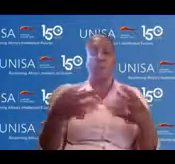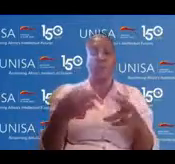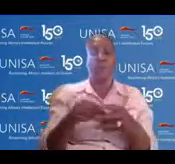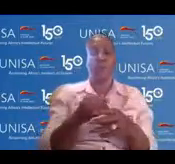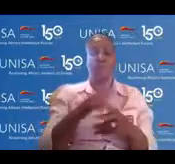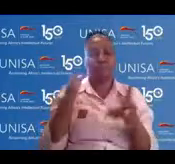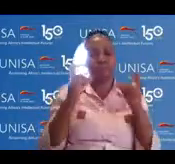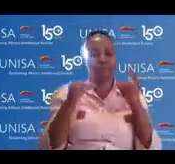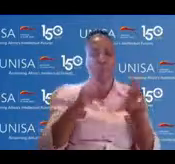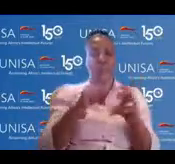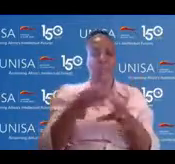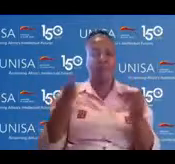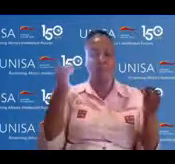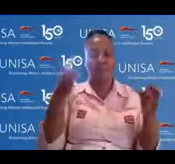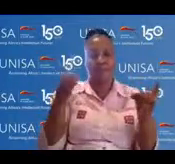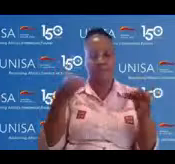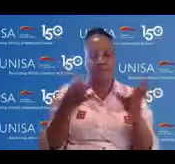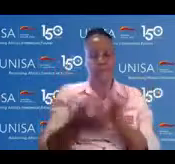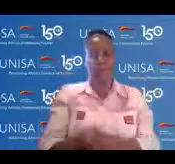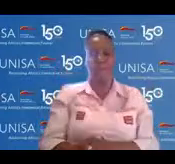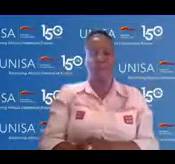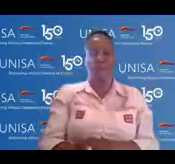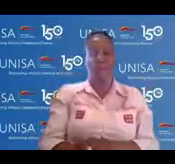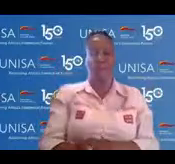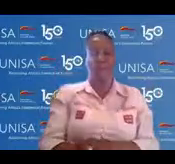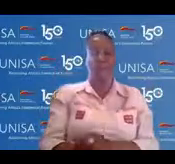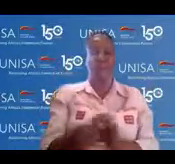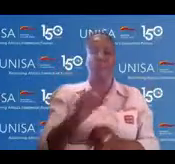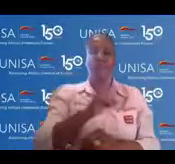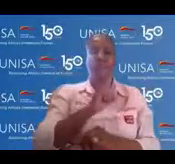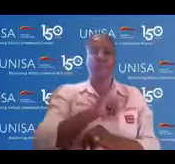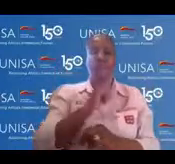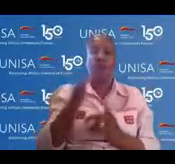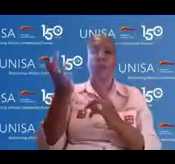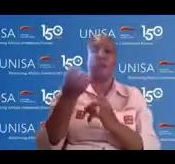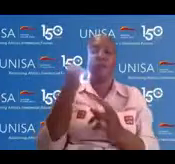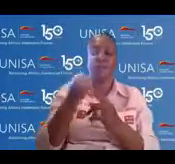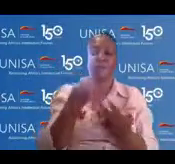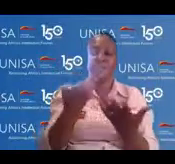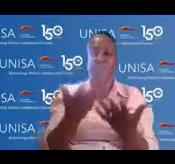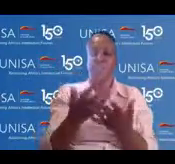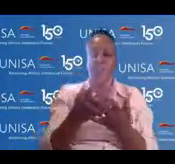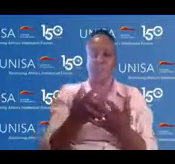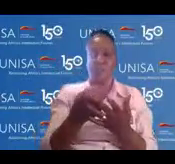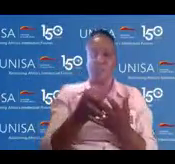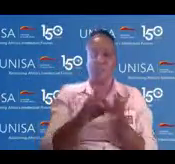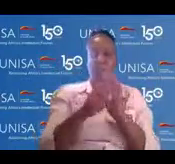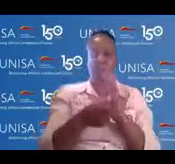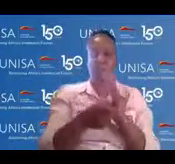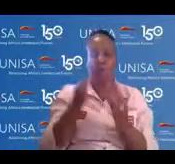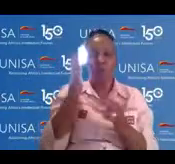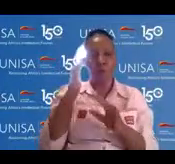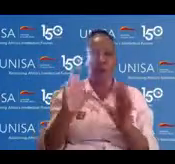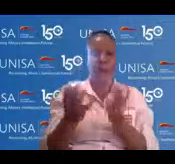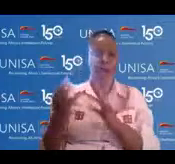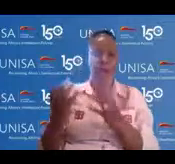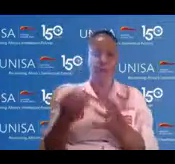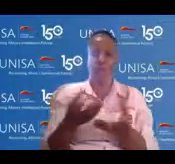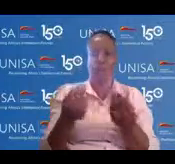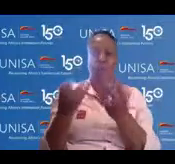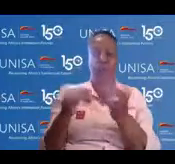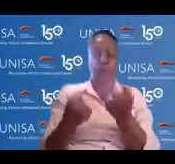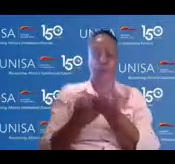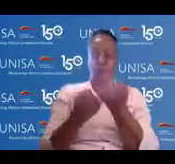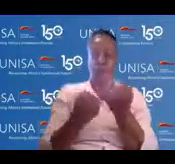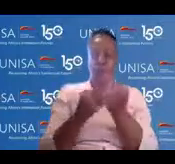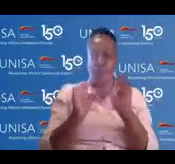information, so that when you acquire a disability, you'll know on how exactly to receive the support. Then if